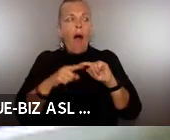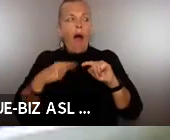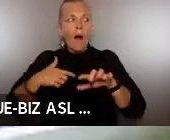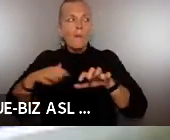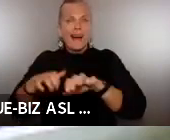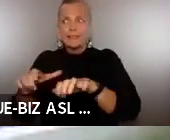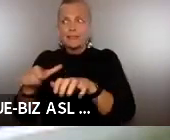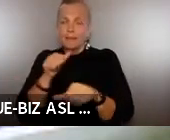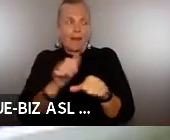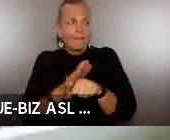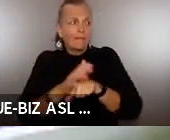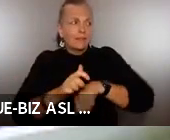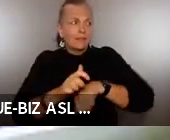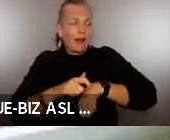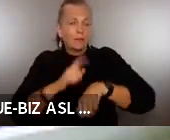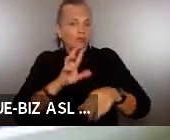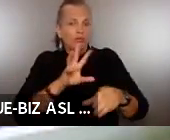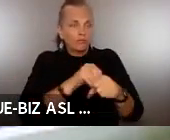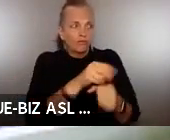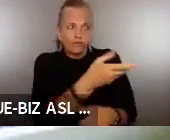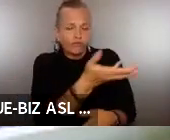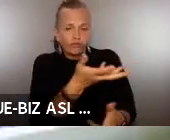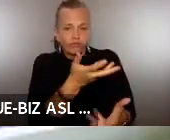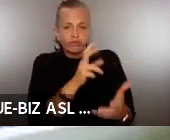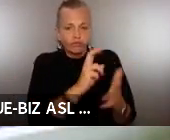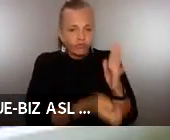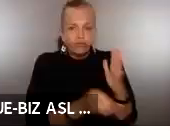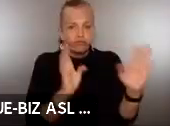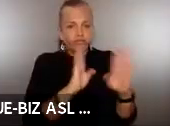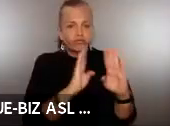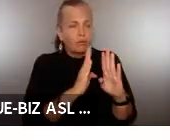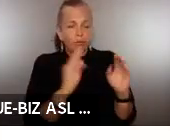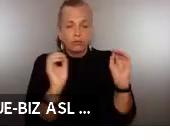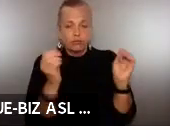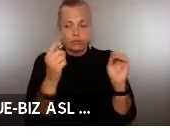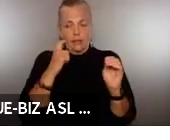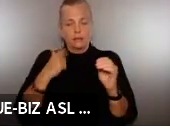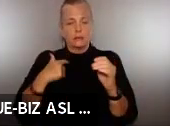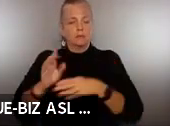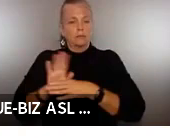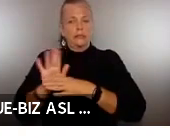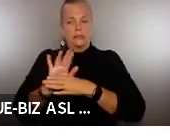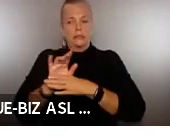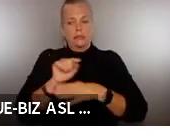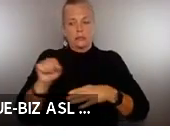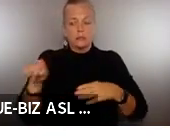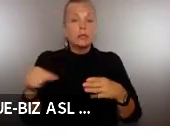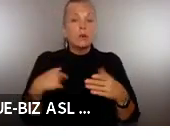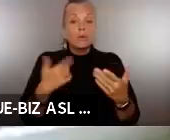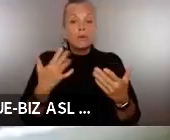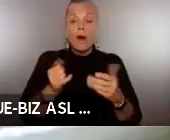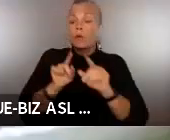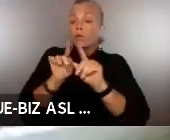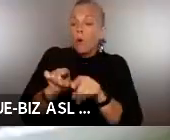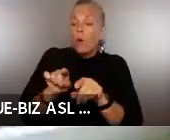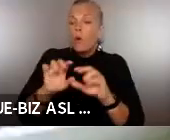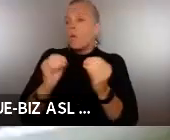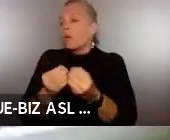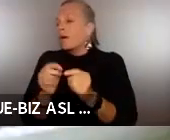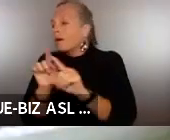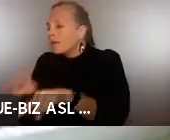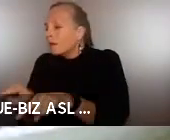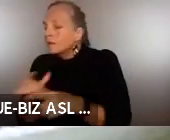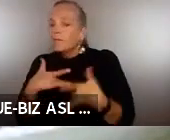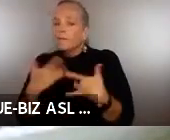had time to get into trouble because I was too busy going to this thing, to that thing, to